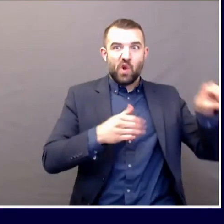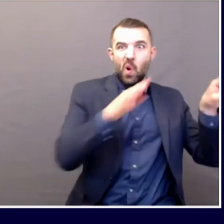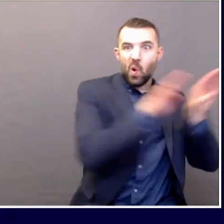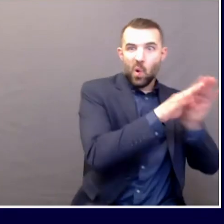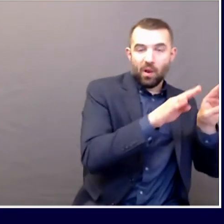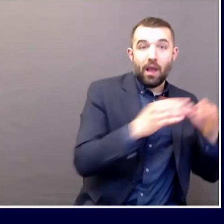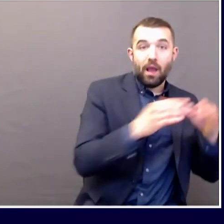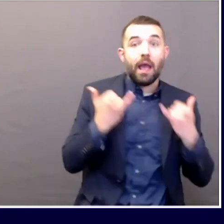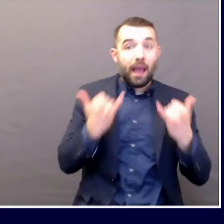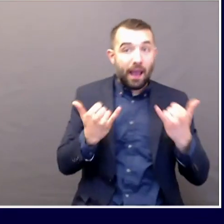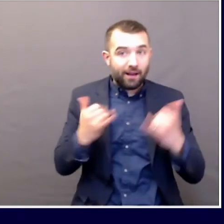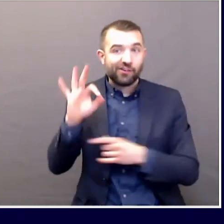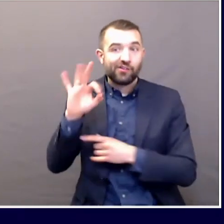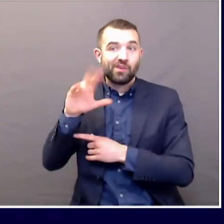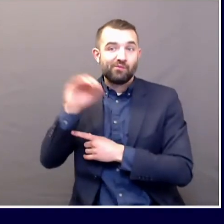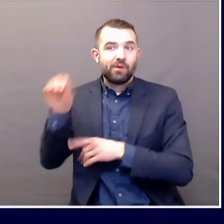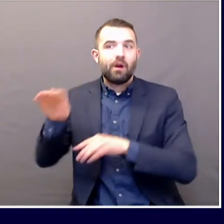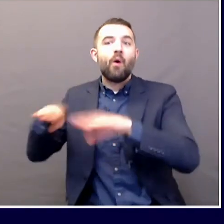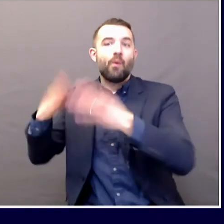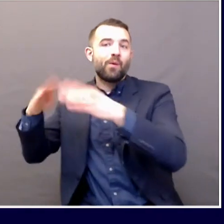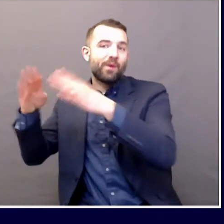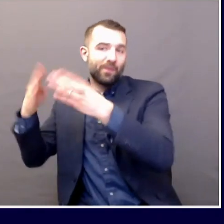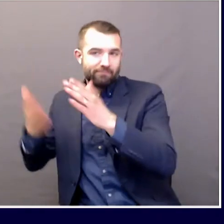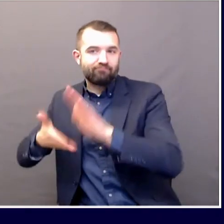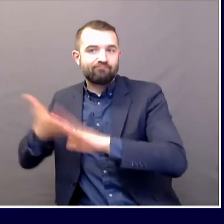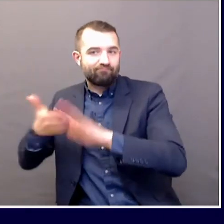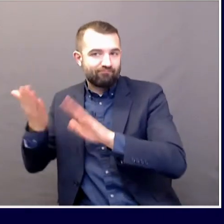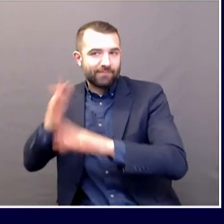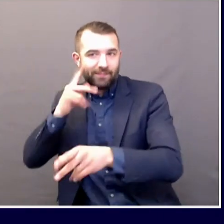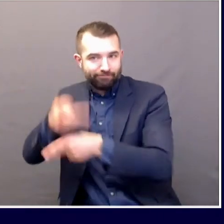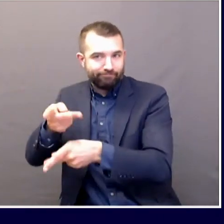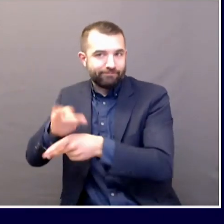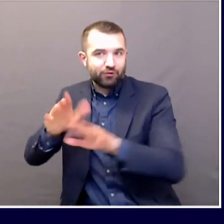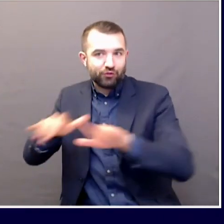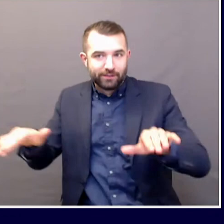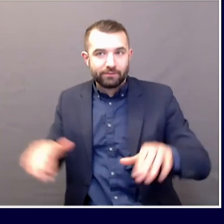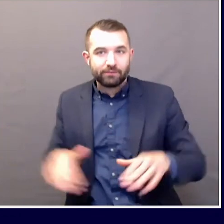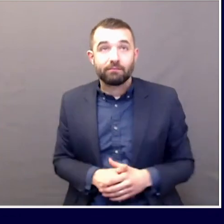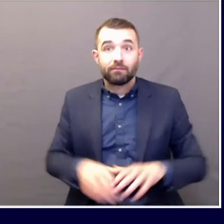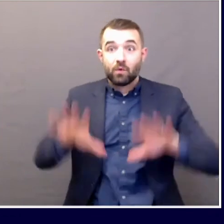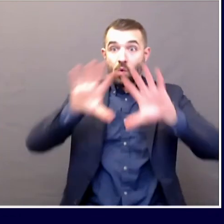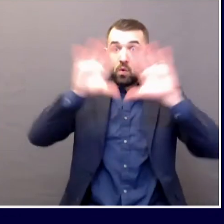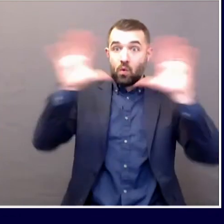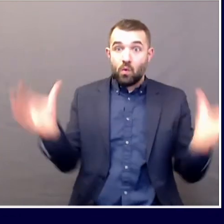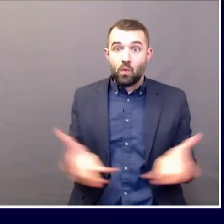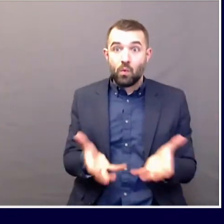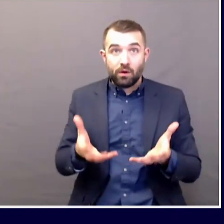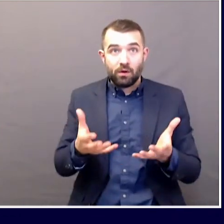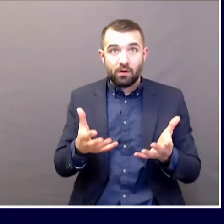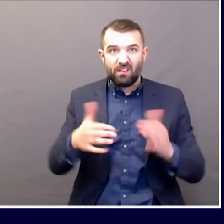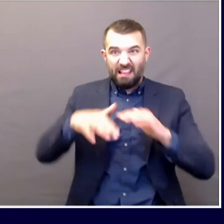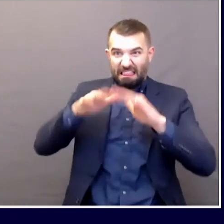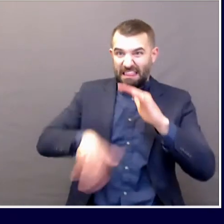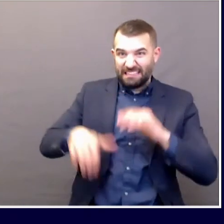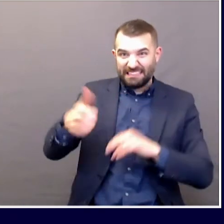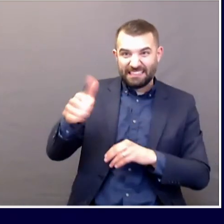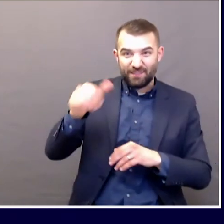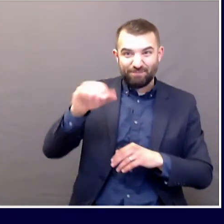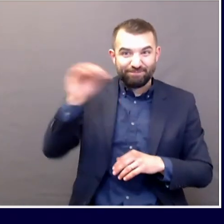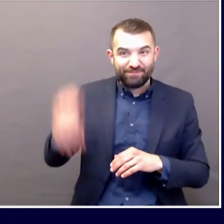of all providers having a single positive case of COVID-19 test within their facility since the start of the